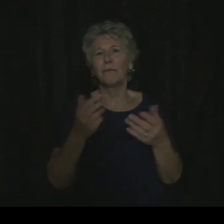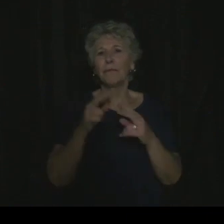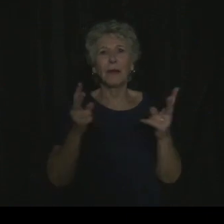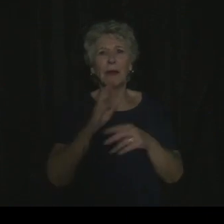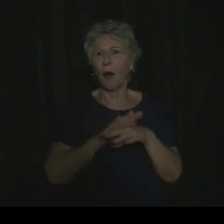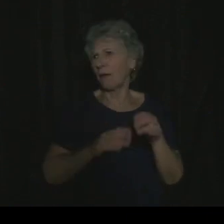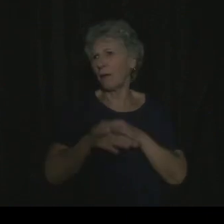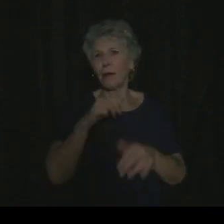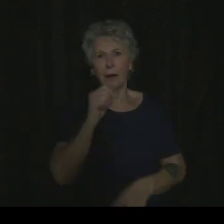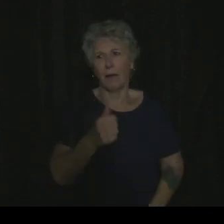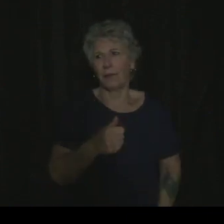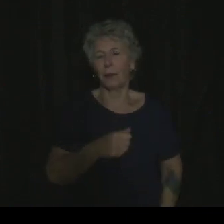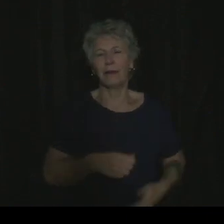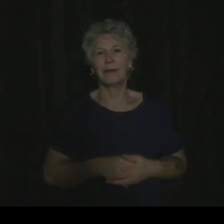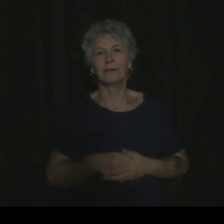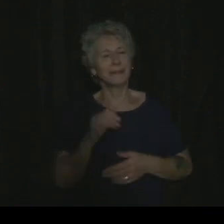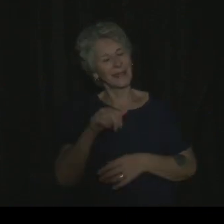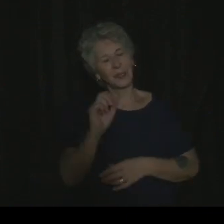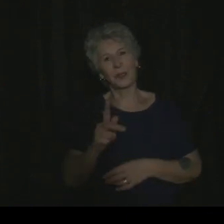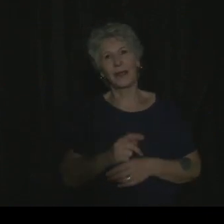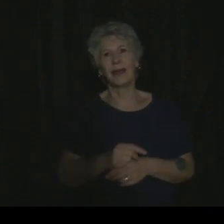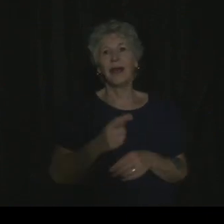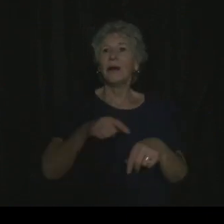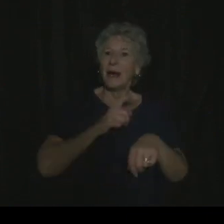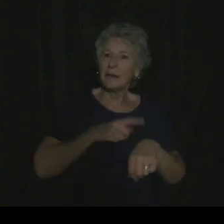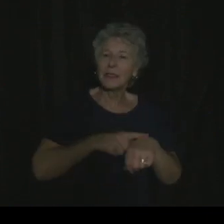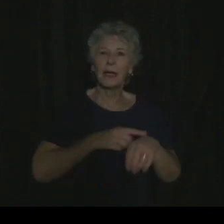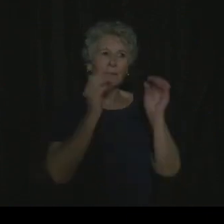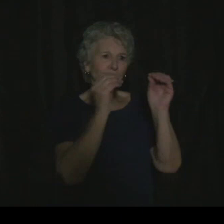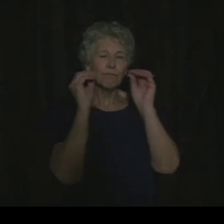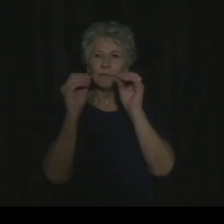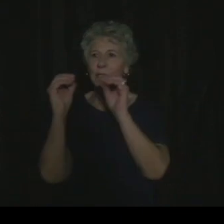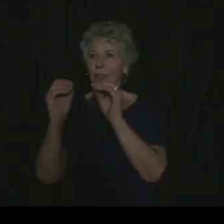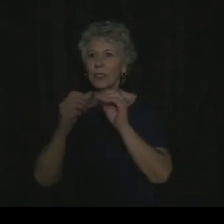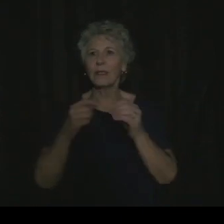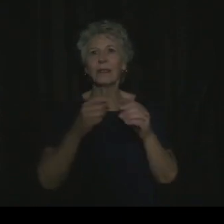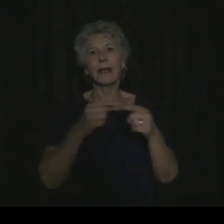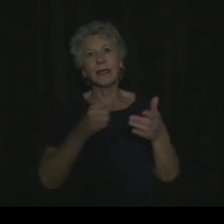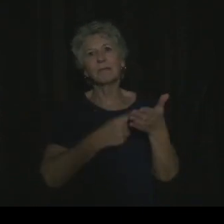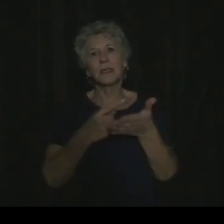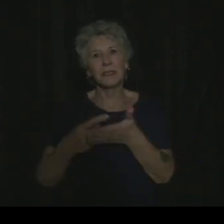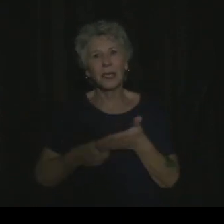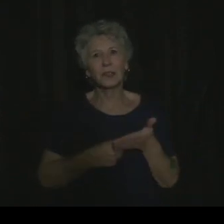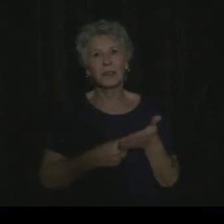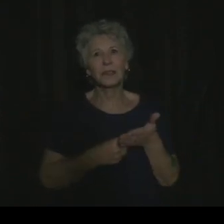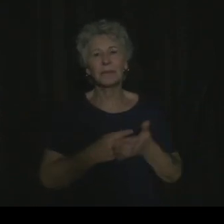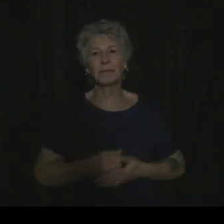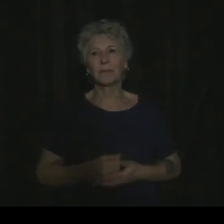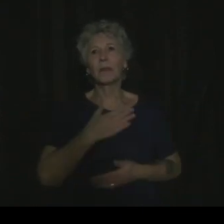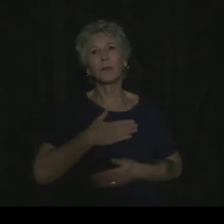okay. And then we'll have this time of teaching and breakout discussions. So we invite you to come for